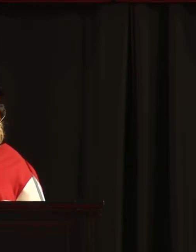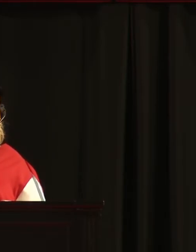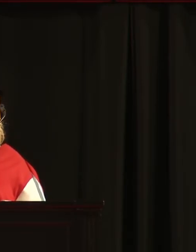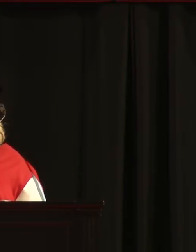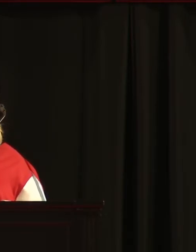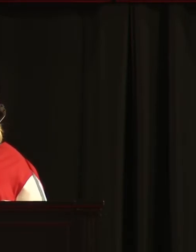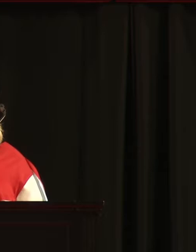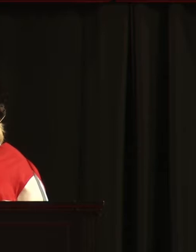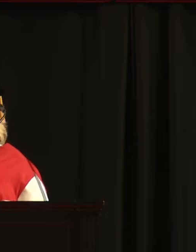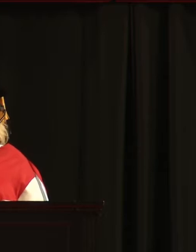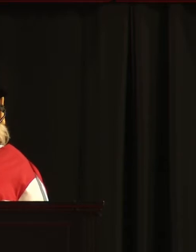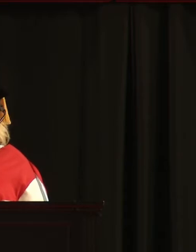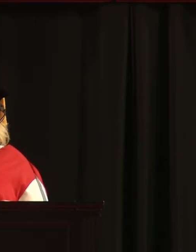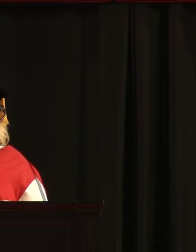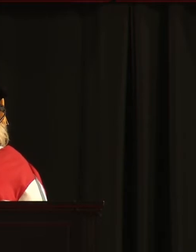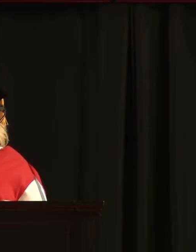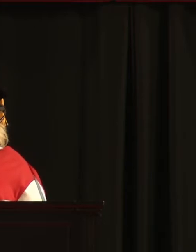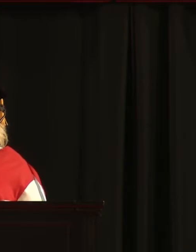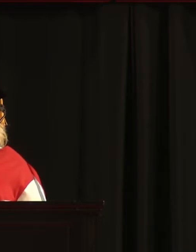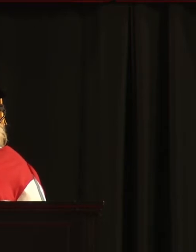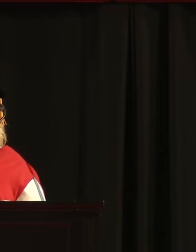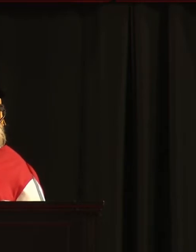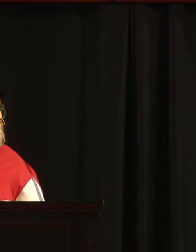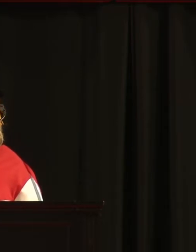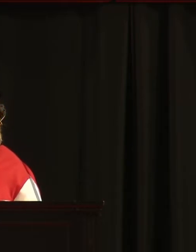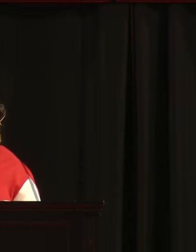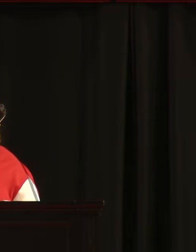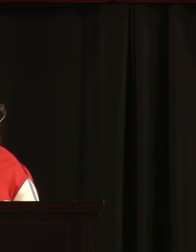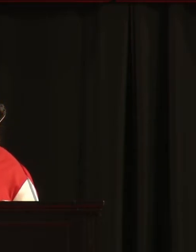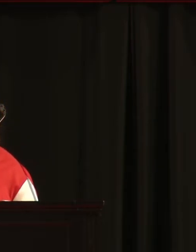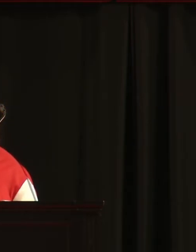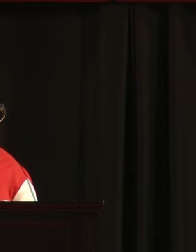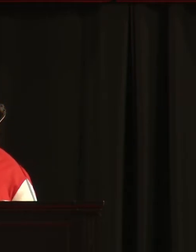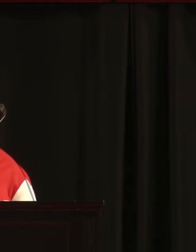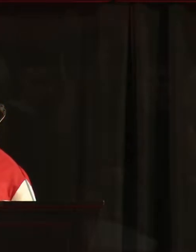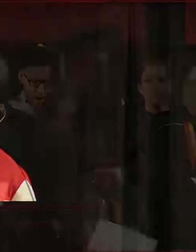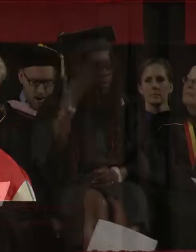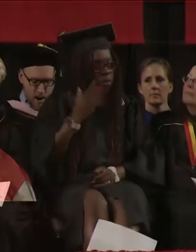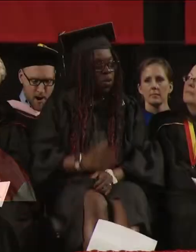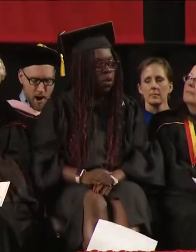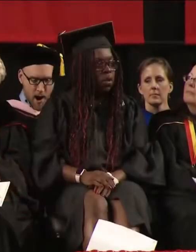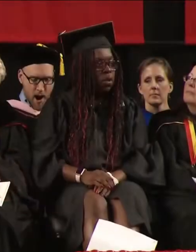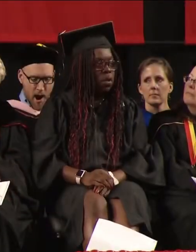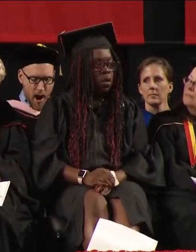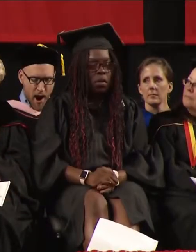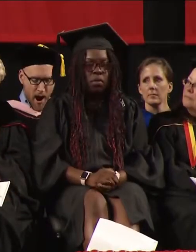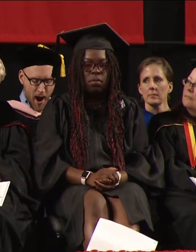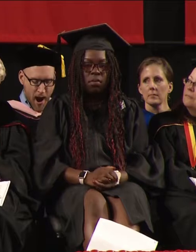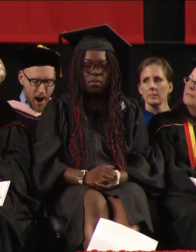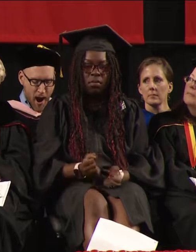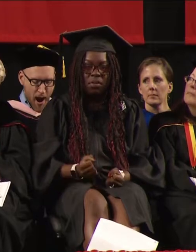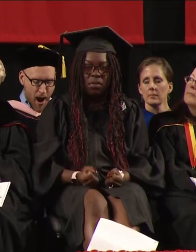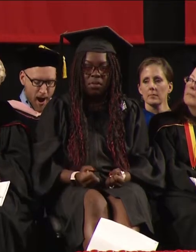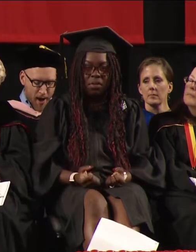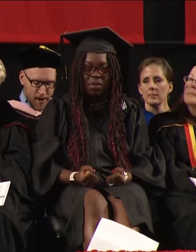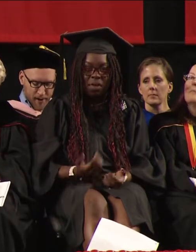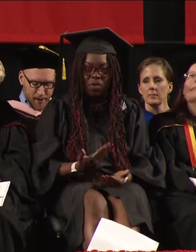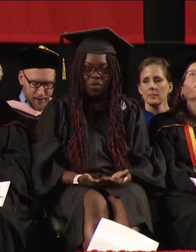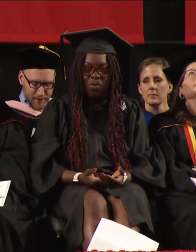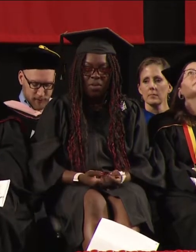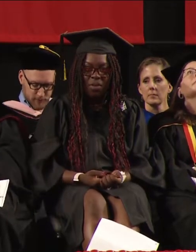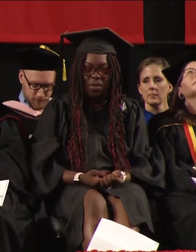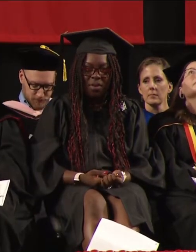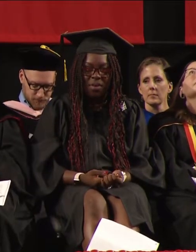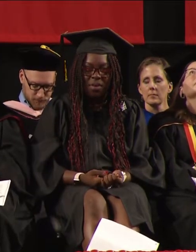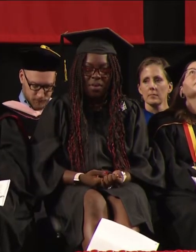Orange, Texas. A native of Hamburg, Germany, Hausmann immigrated to America with her family when she was 6